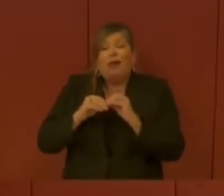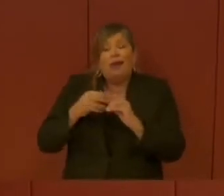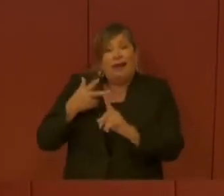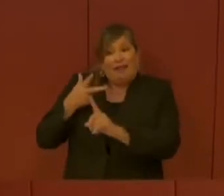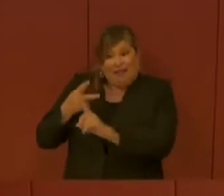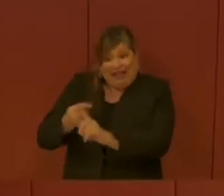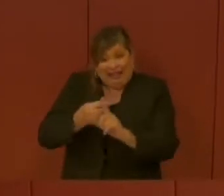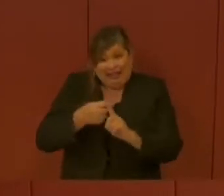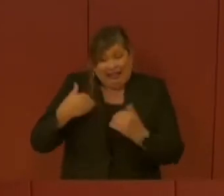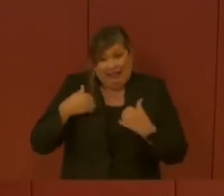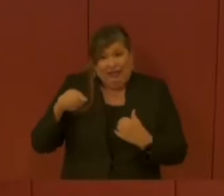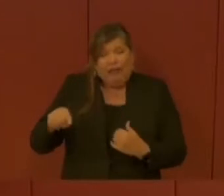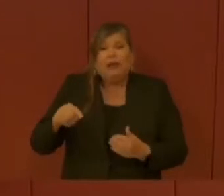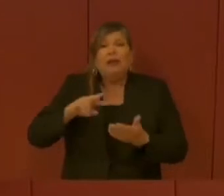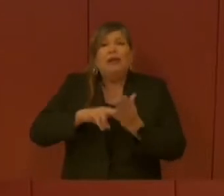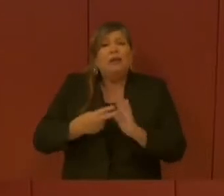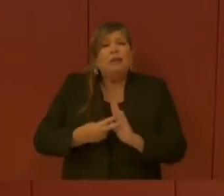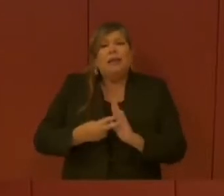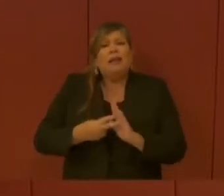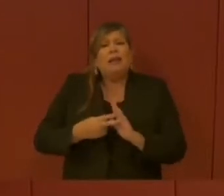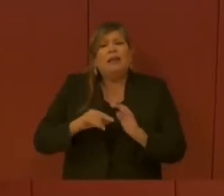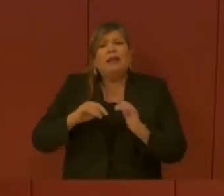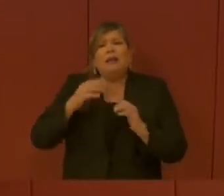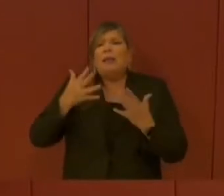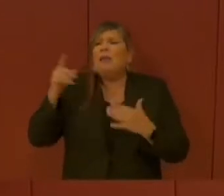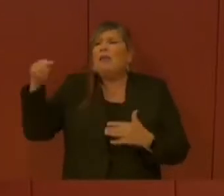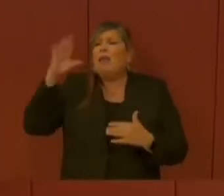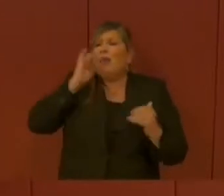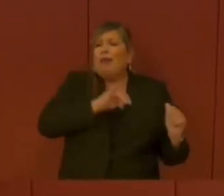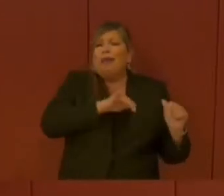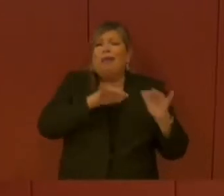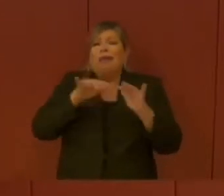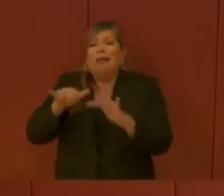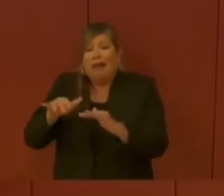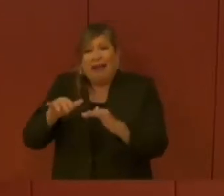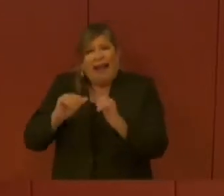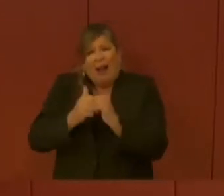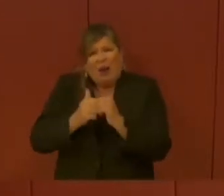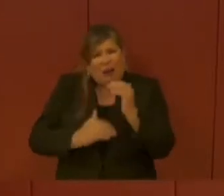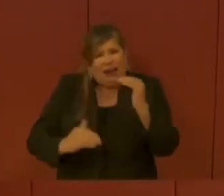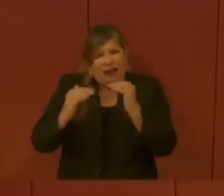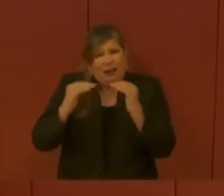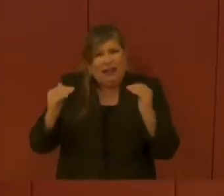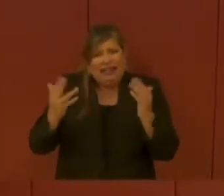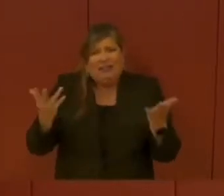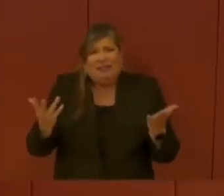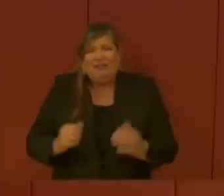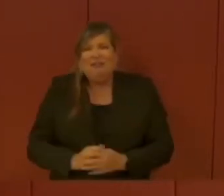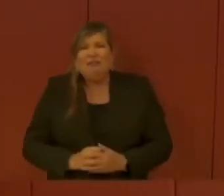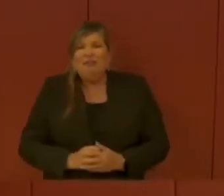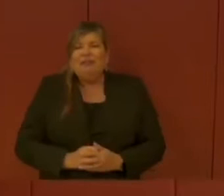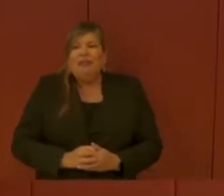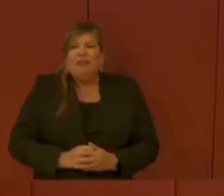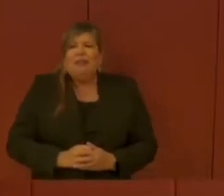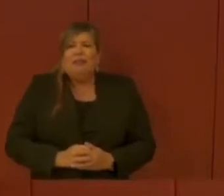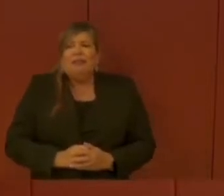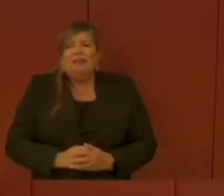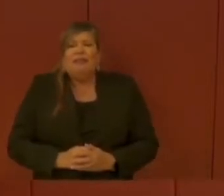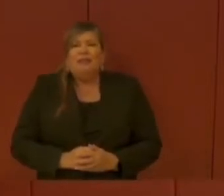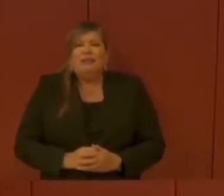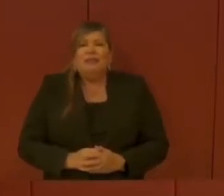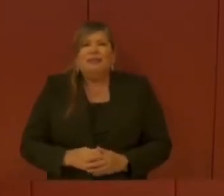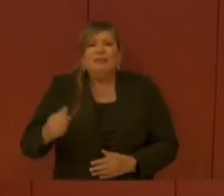there a plan in place to stop that from happening if truly equity here is the goal? No, we are working on this.